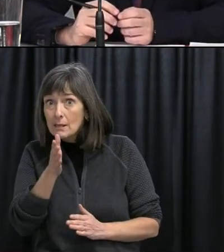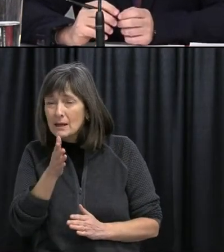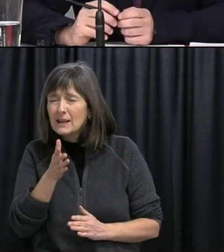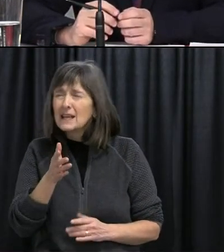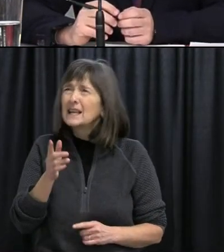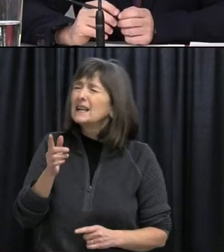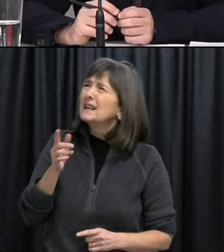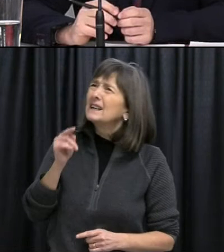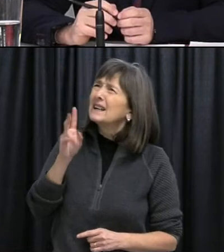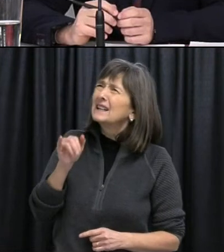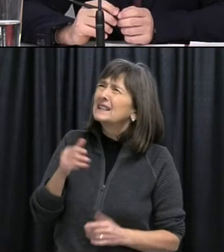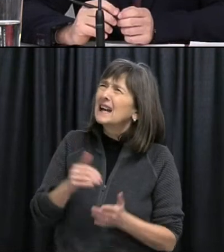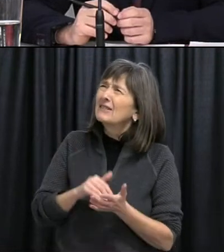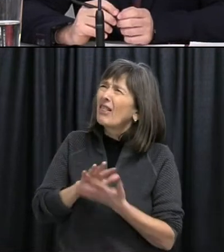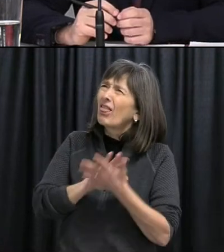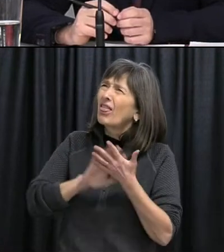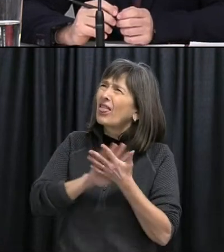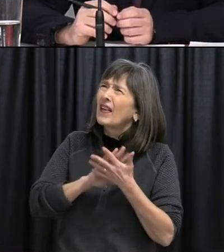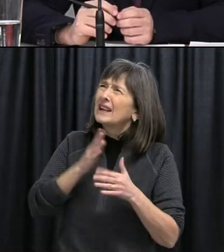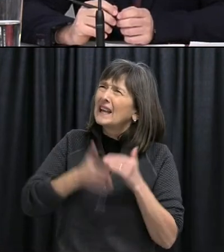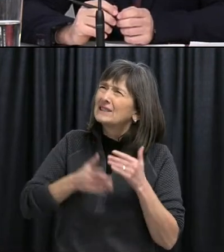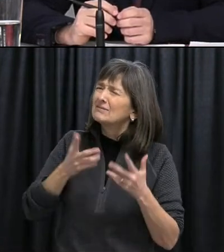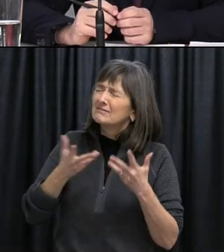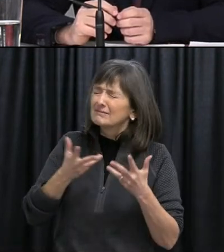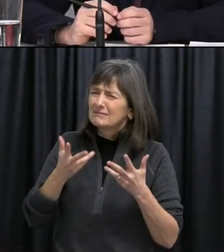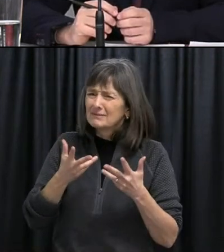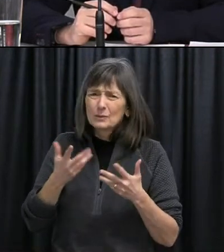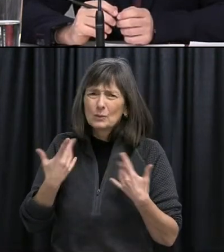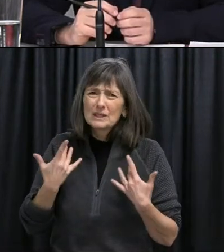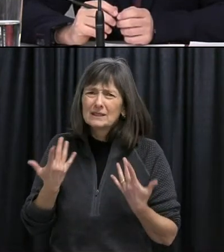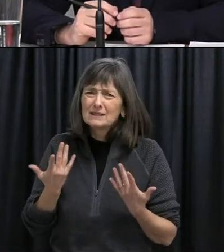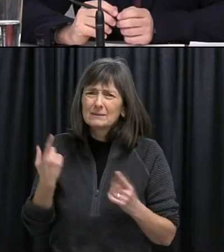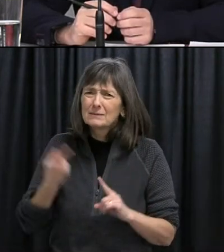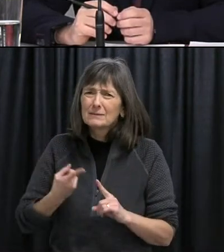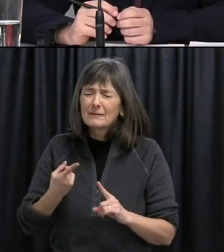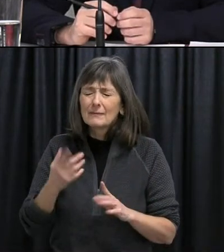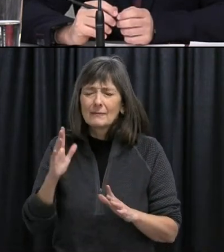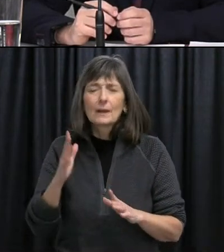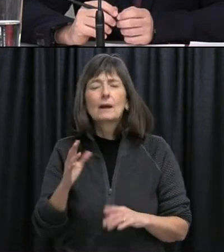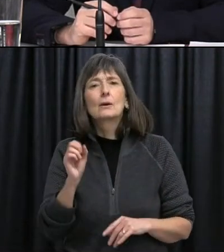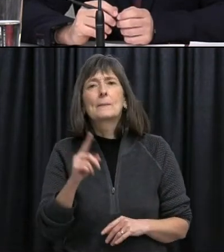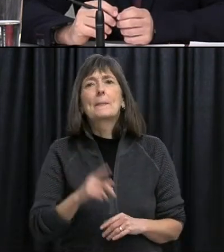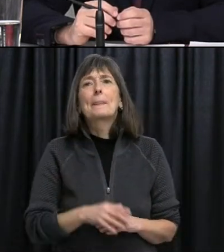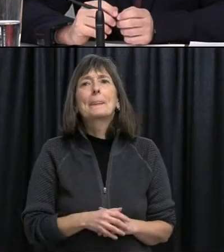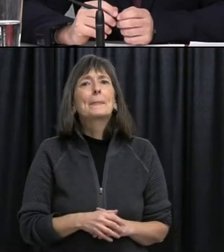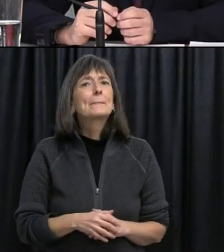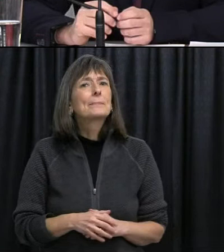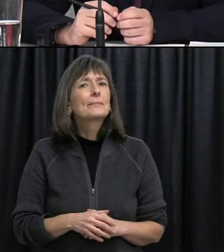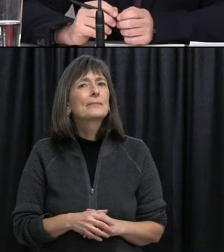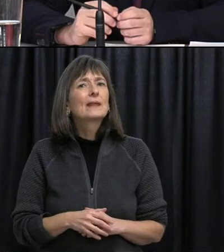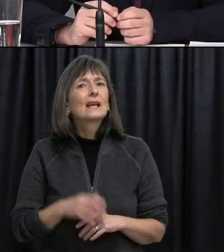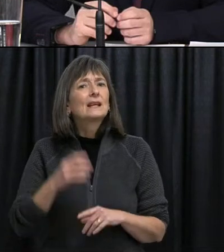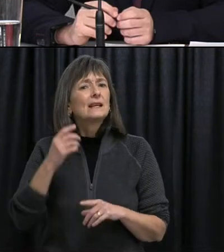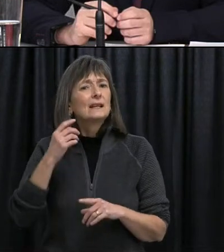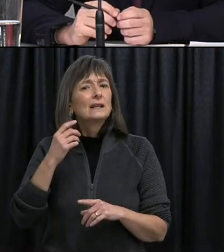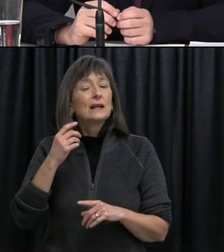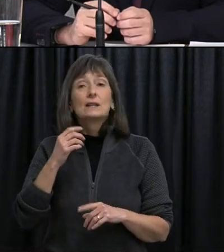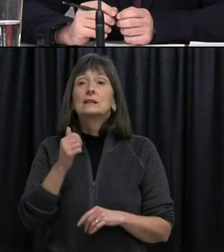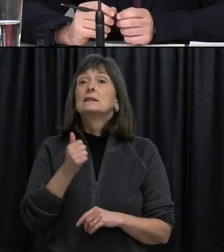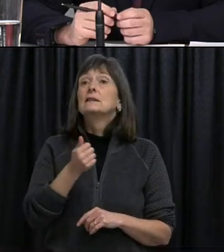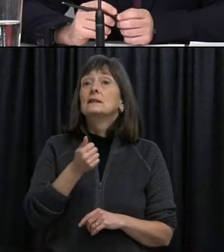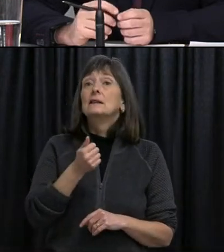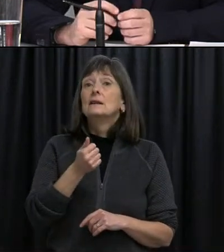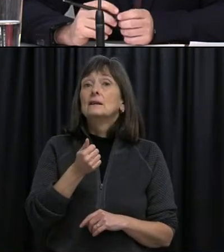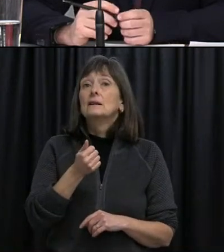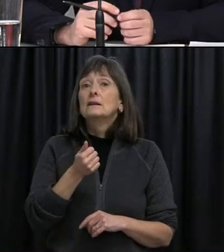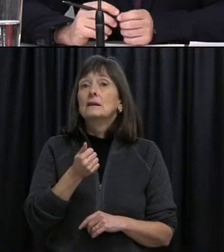Sorry, Kelly, could you just repeat? You kind of broke up there at the end. Oh, sorry. Just with the success the province has had,